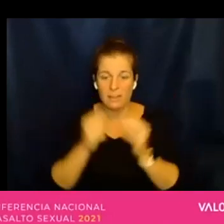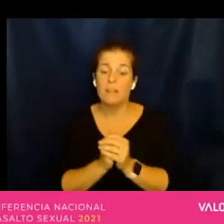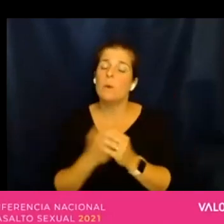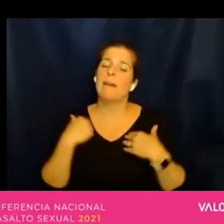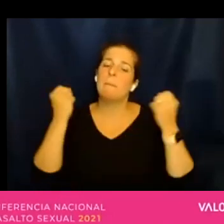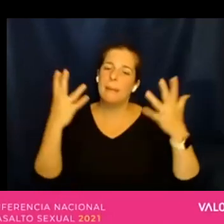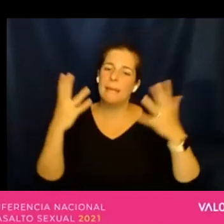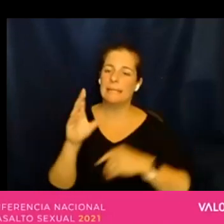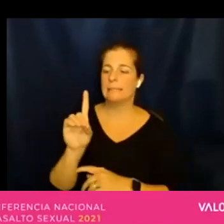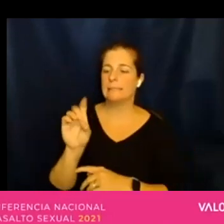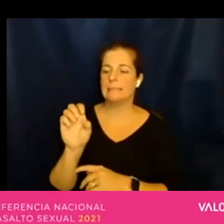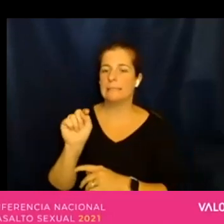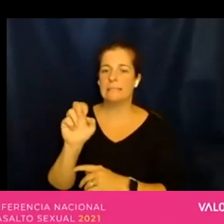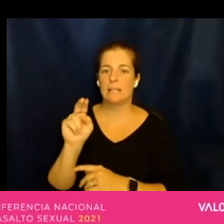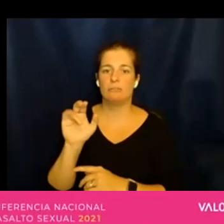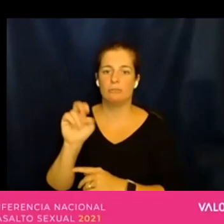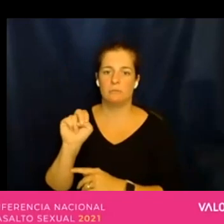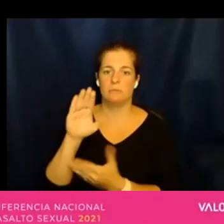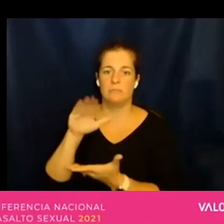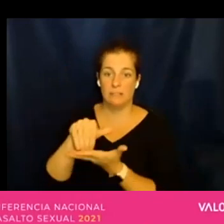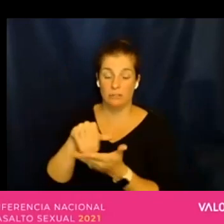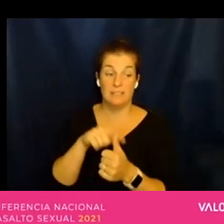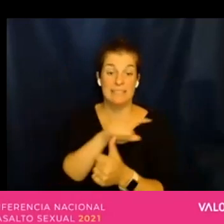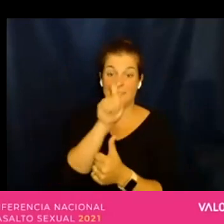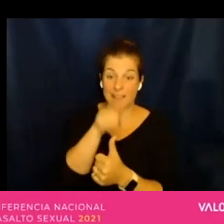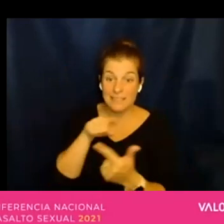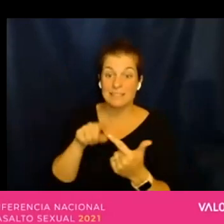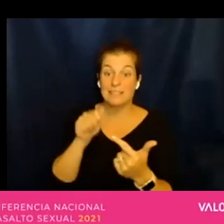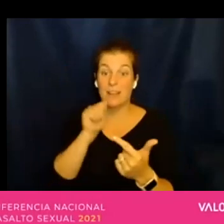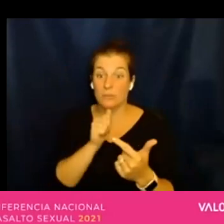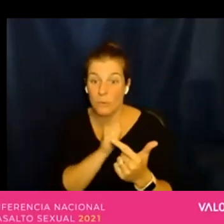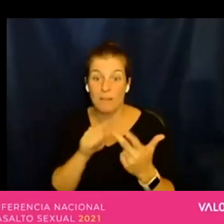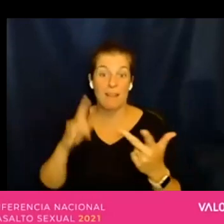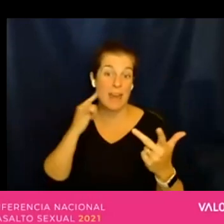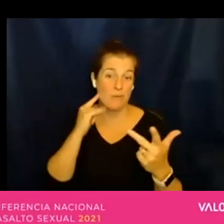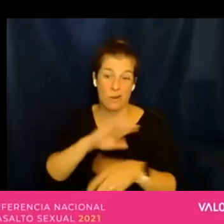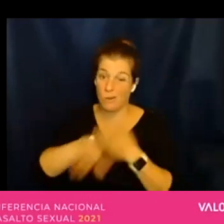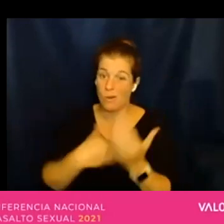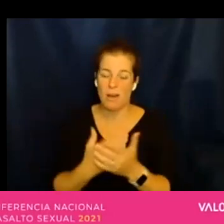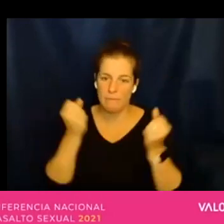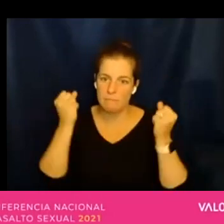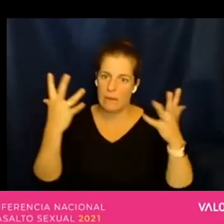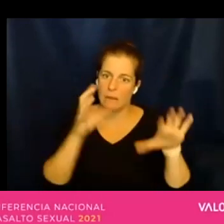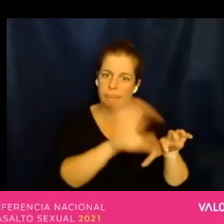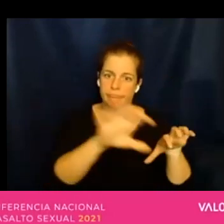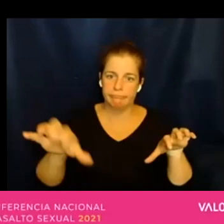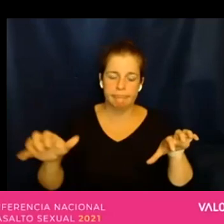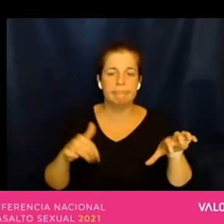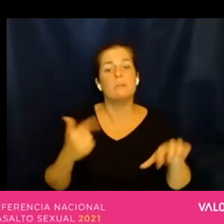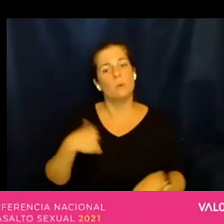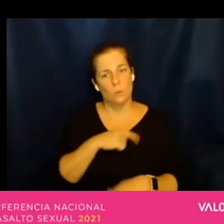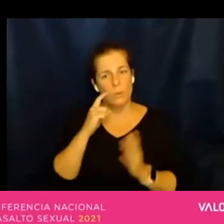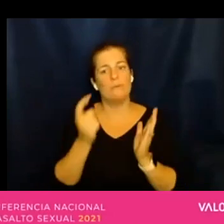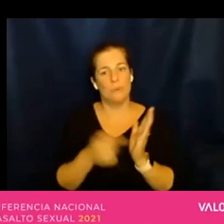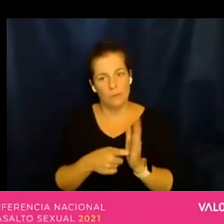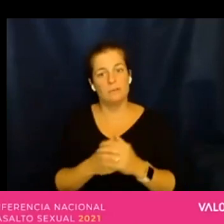whether in Texas, Arizona, and California. We have noticed, and we